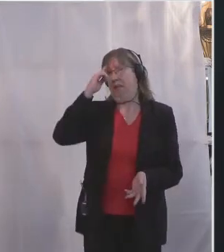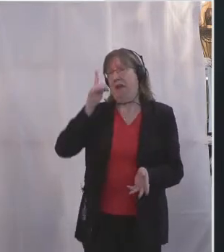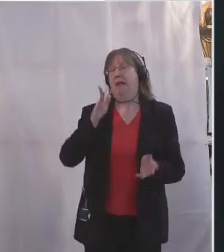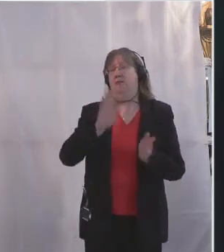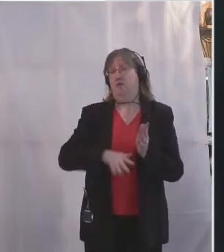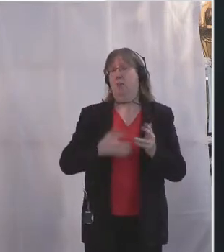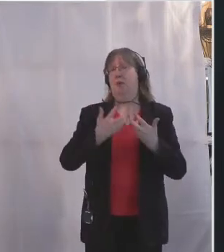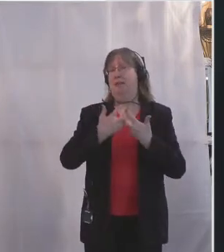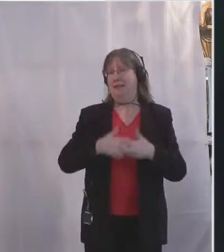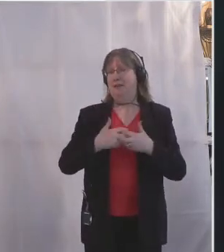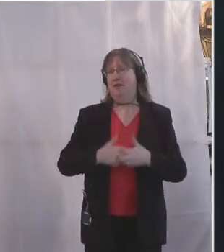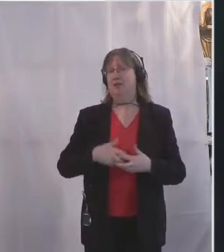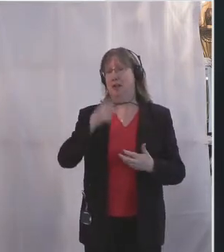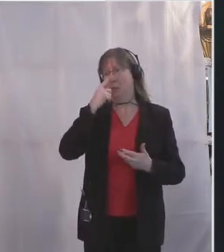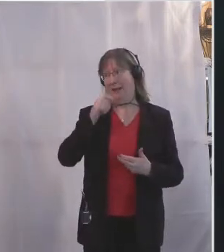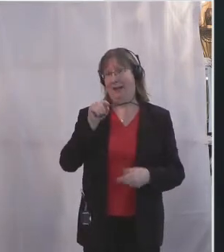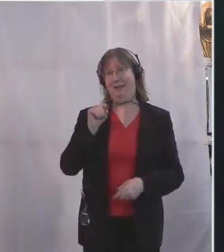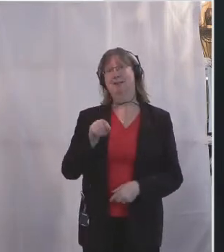can unlock